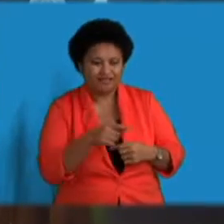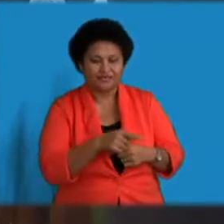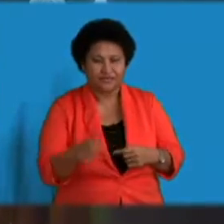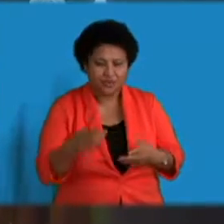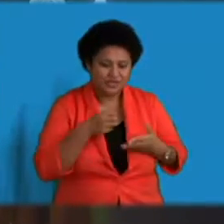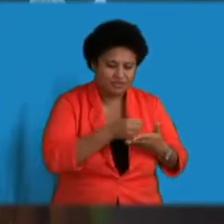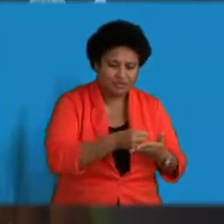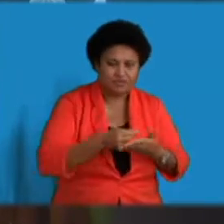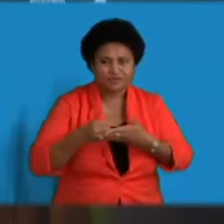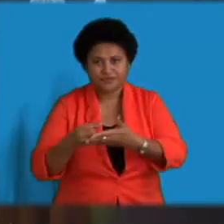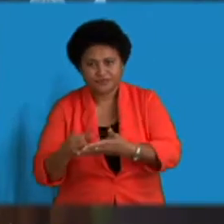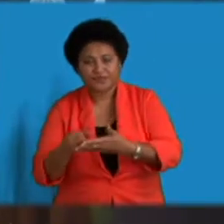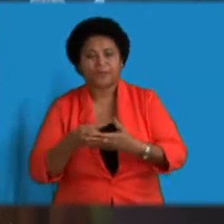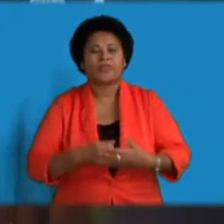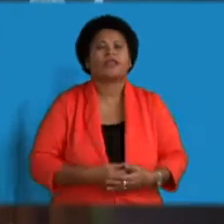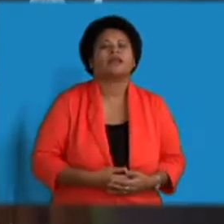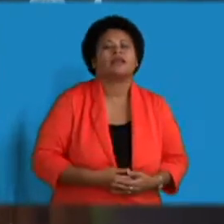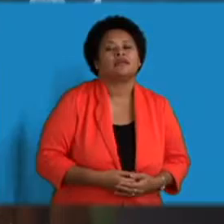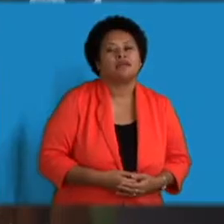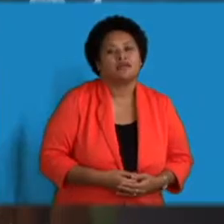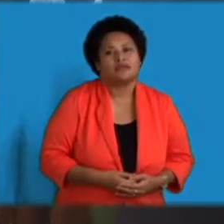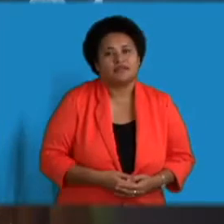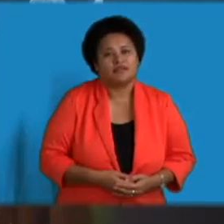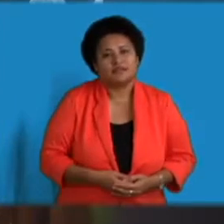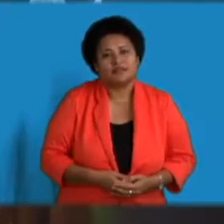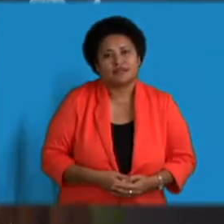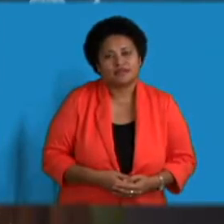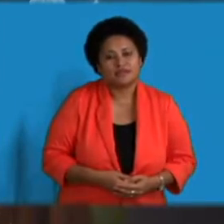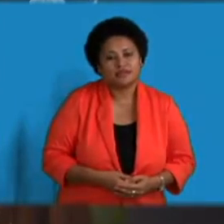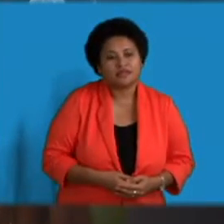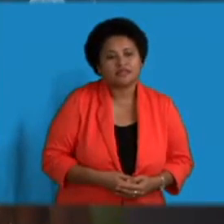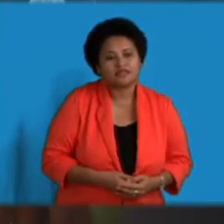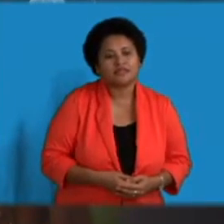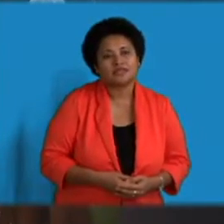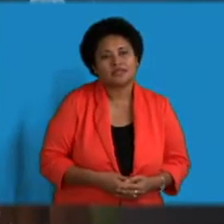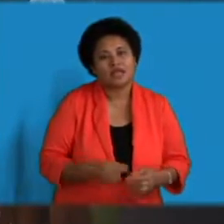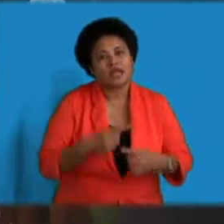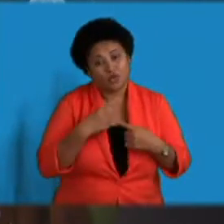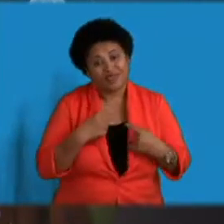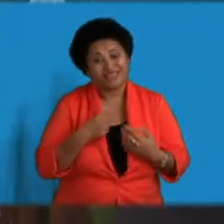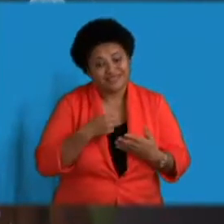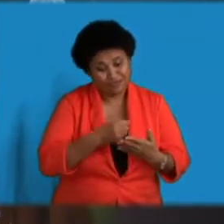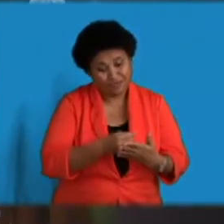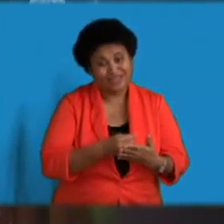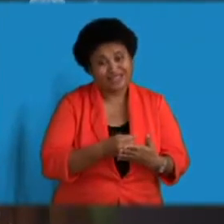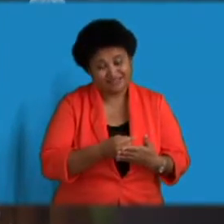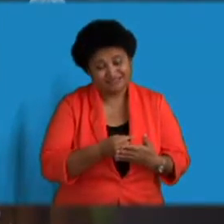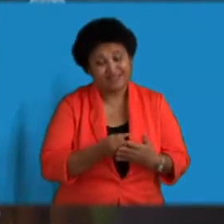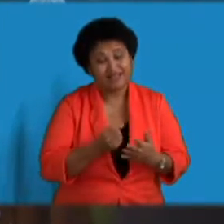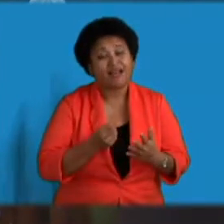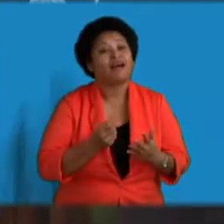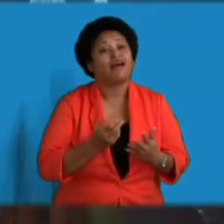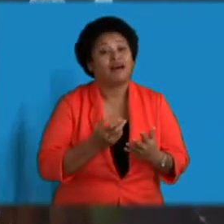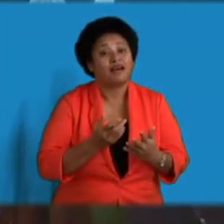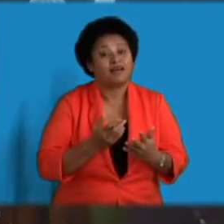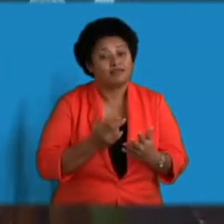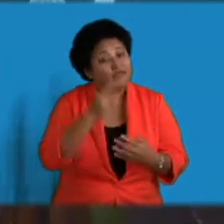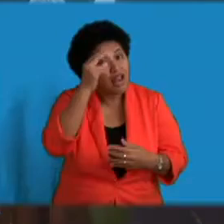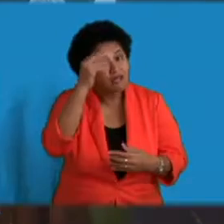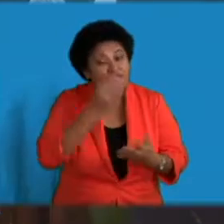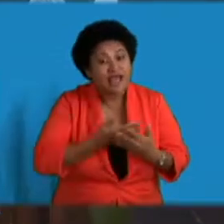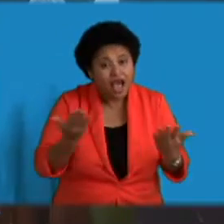Madam Speaker, we are supporting the libraries through a budgetary